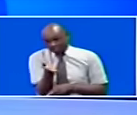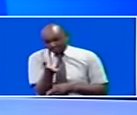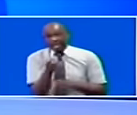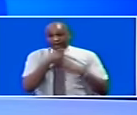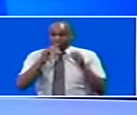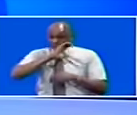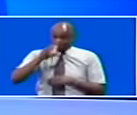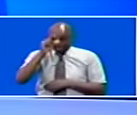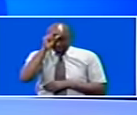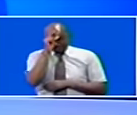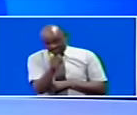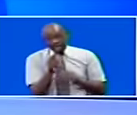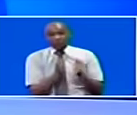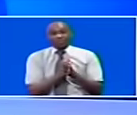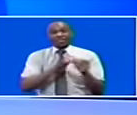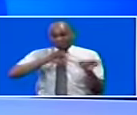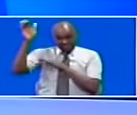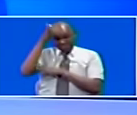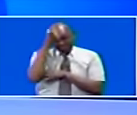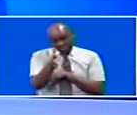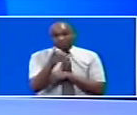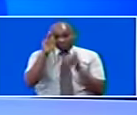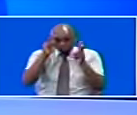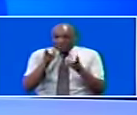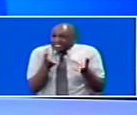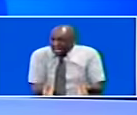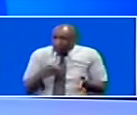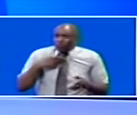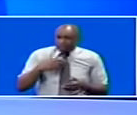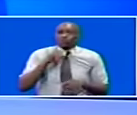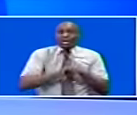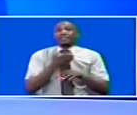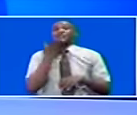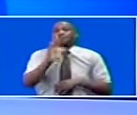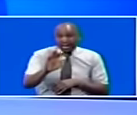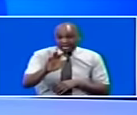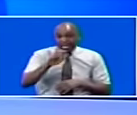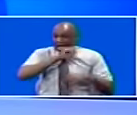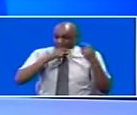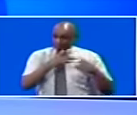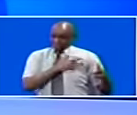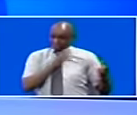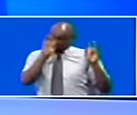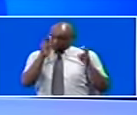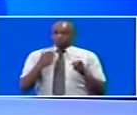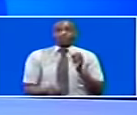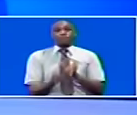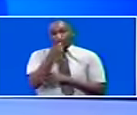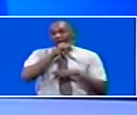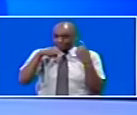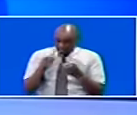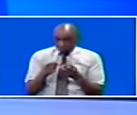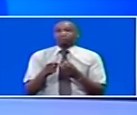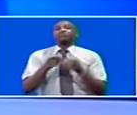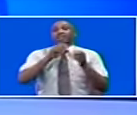county government and the county assembly of Kisumu. We want to take some to get some responses concerning some issues that were raised concerning